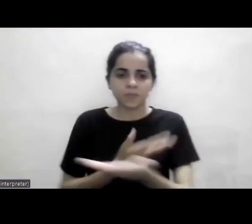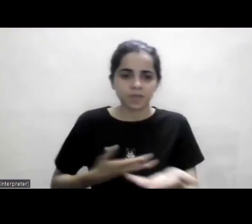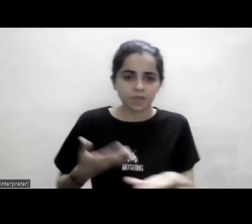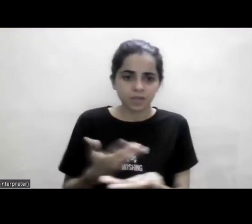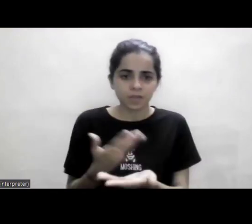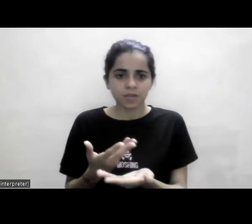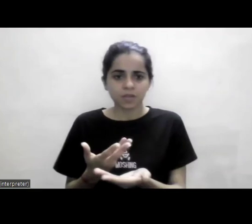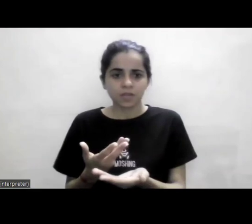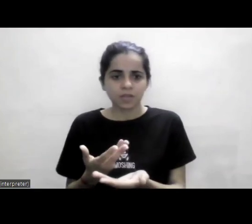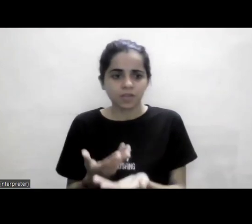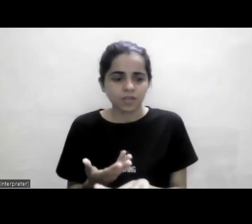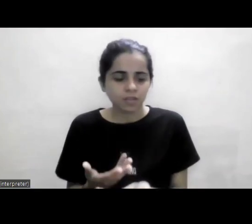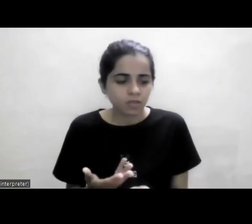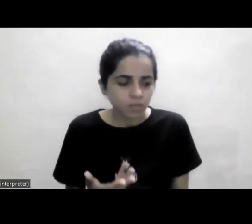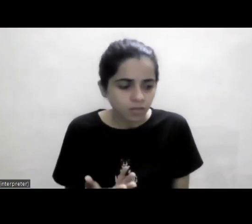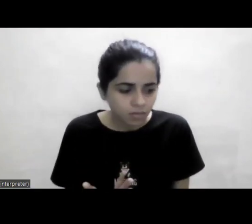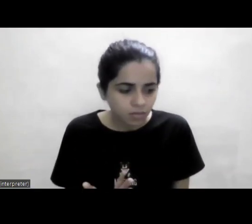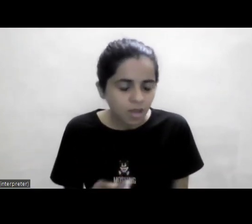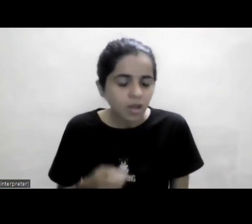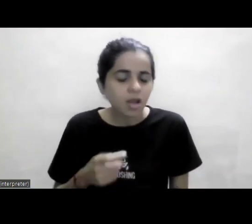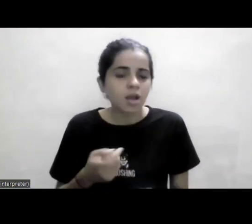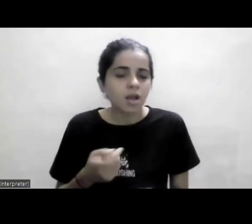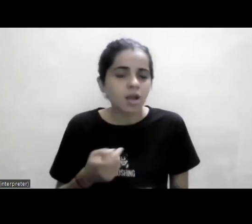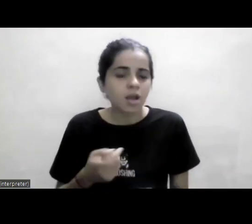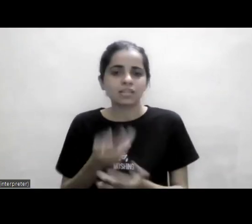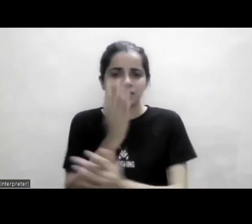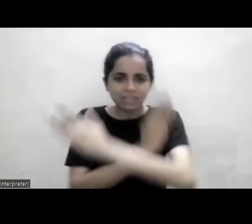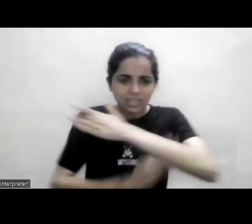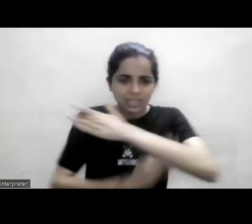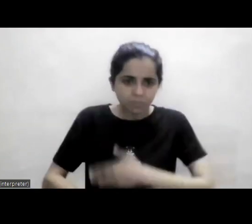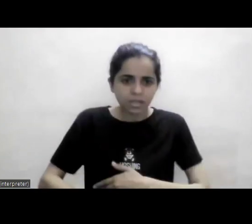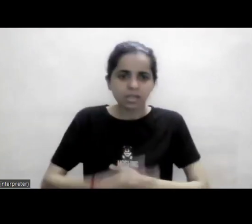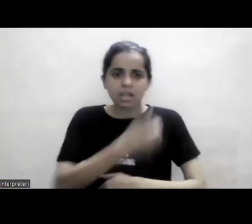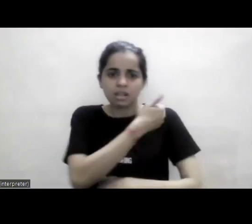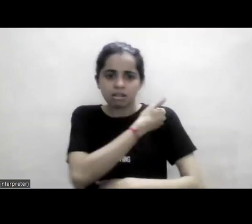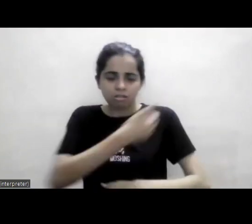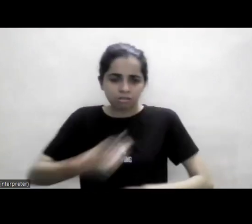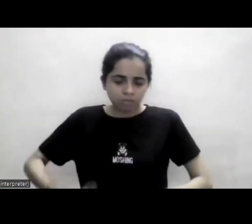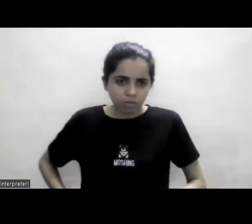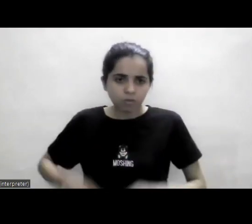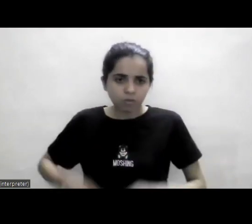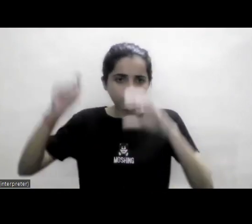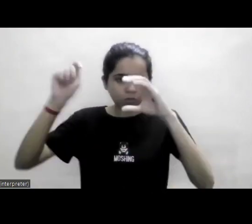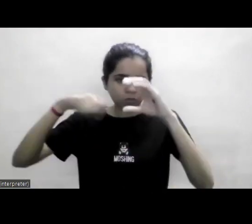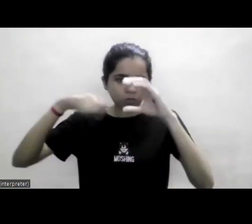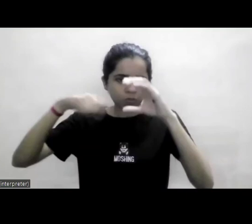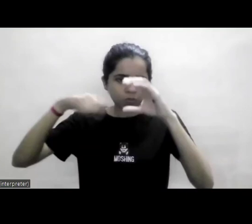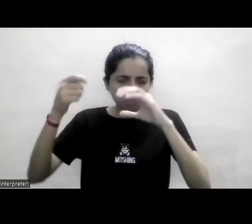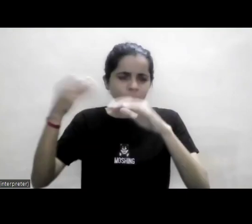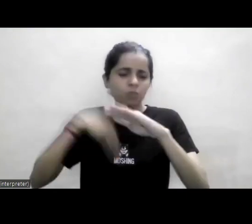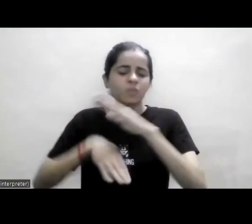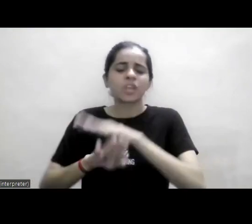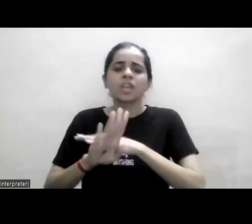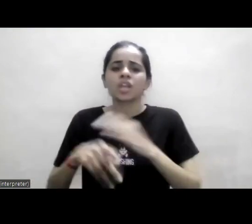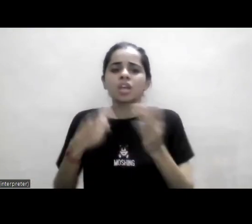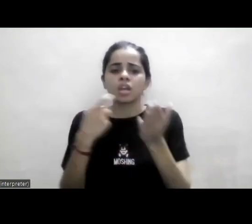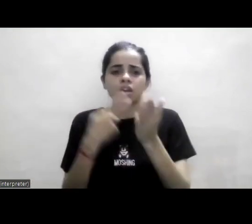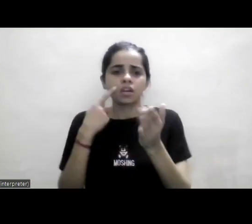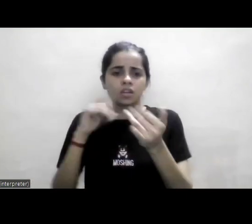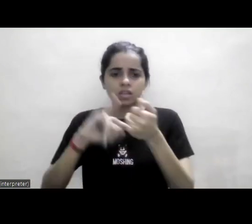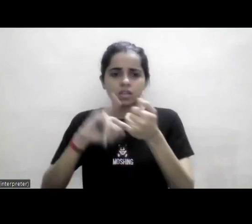intersection between disability and religion. Mm-hmm. And I was reminded of this movie called Rishte,